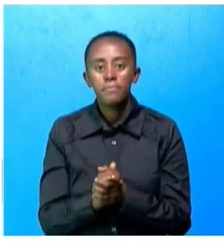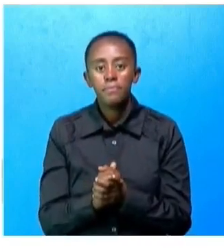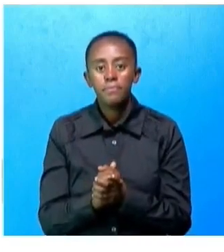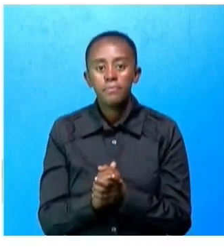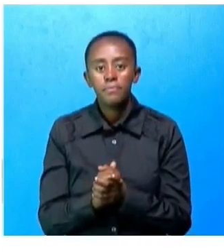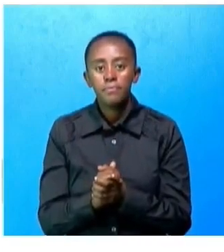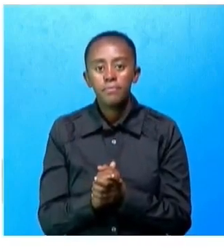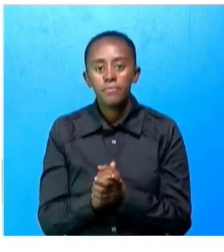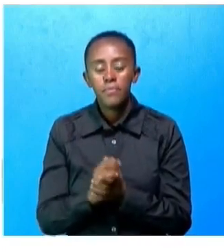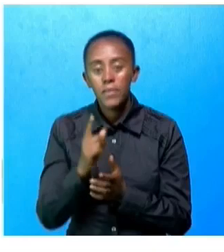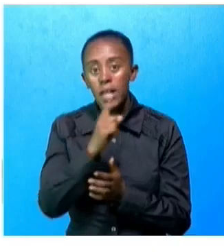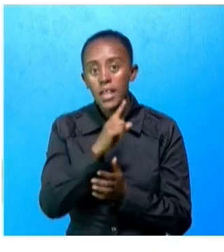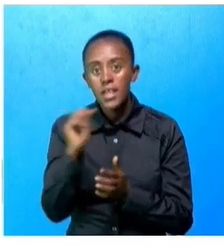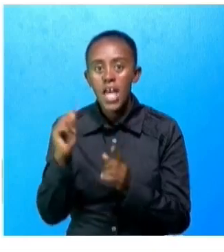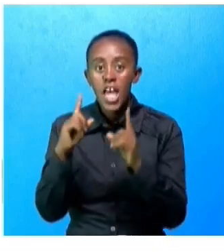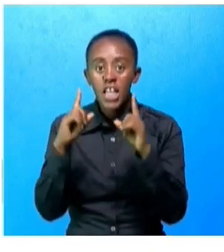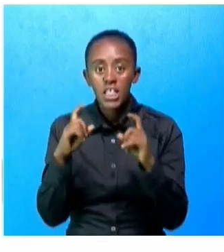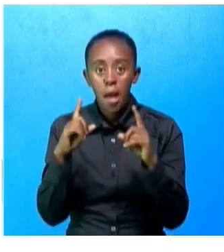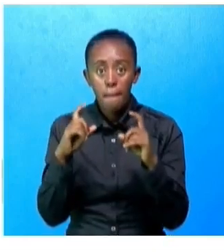the exam